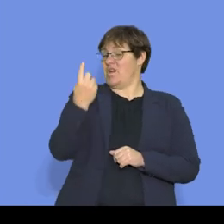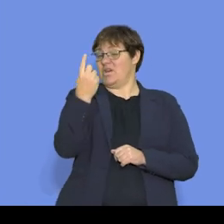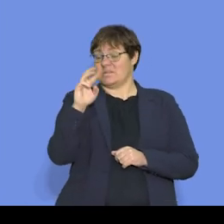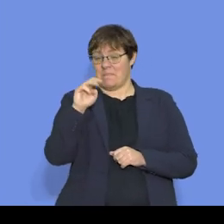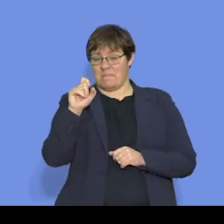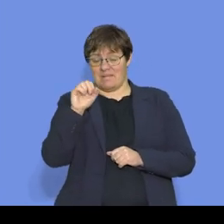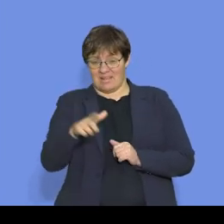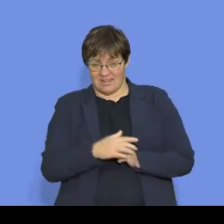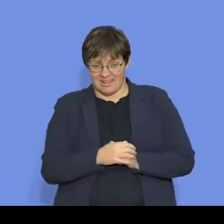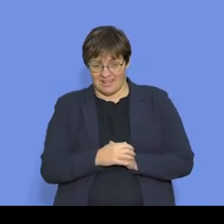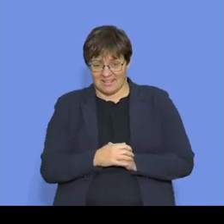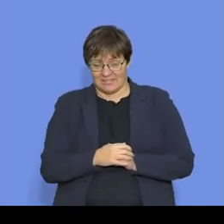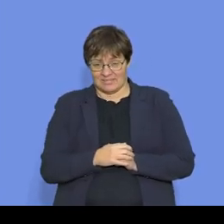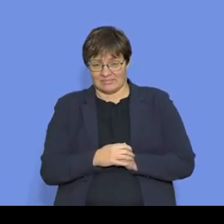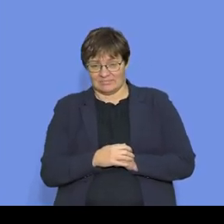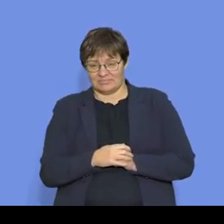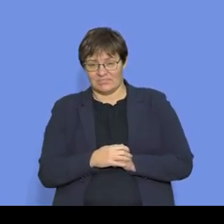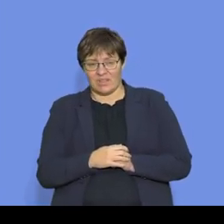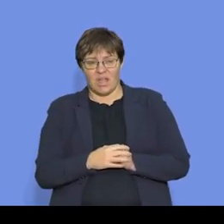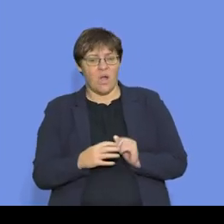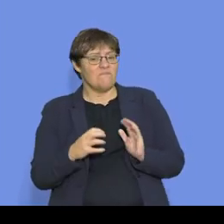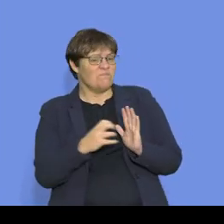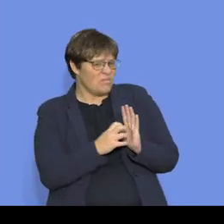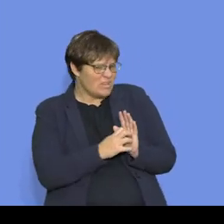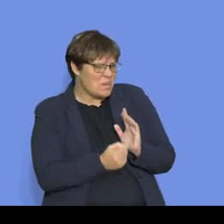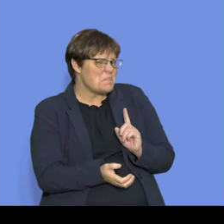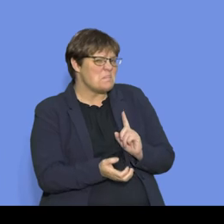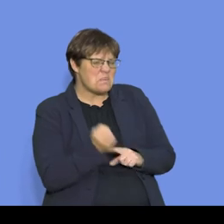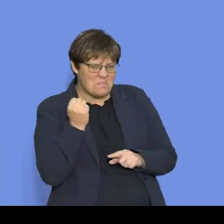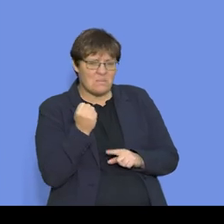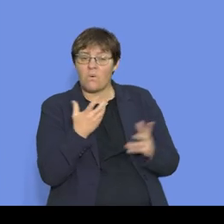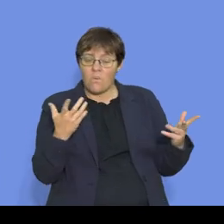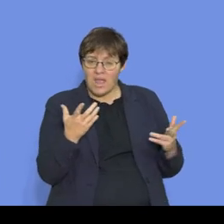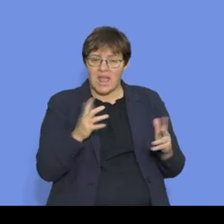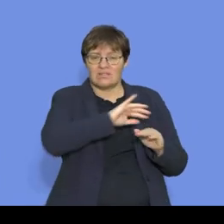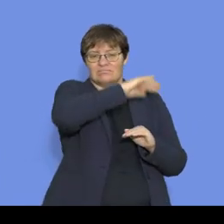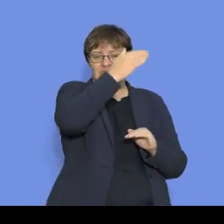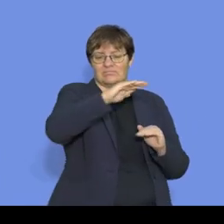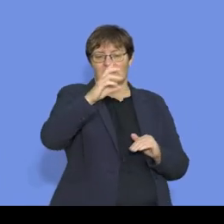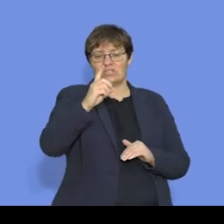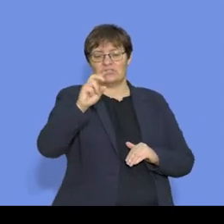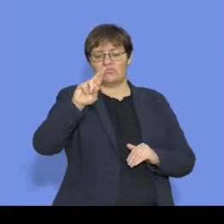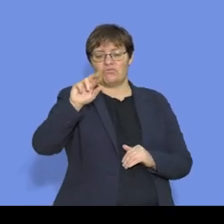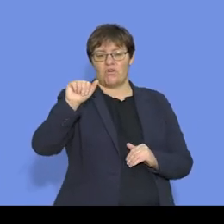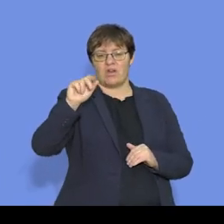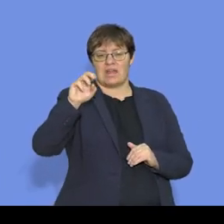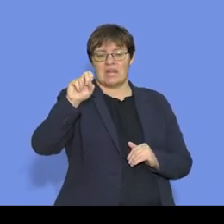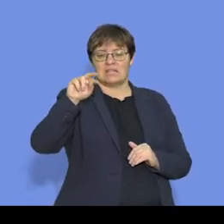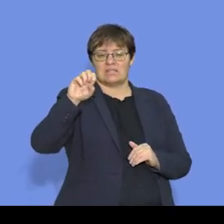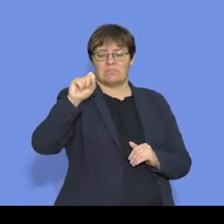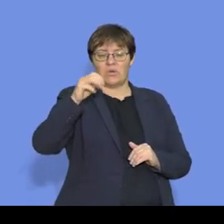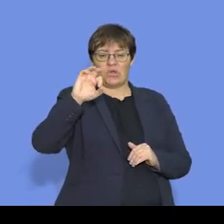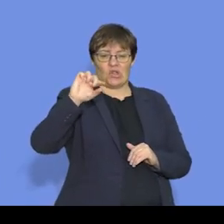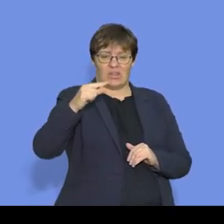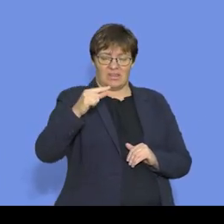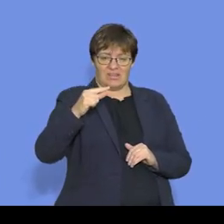mammals. And fossils of this have been found in the Drakensberg area.